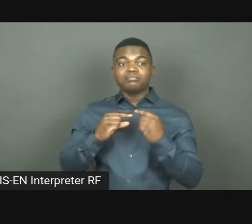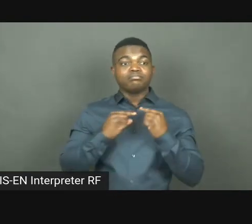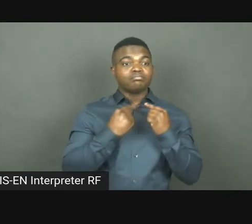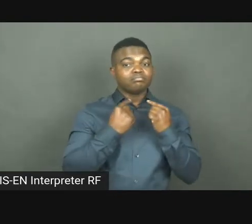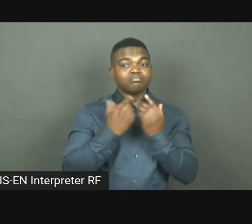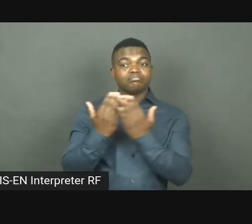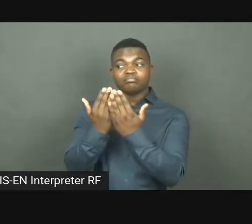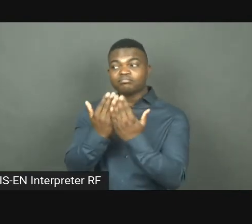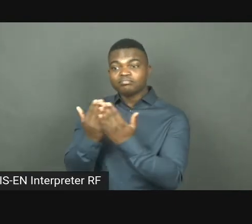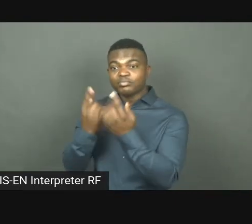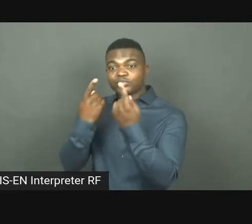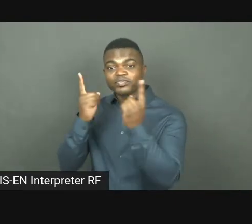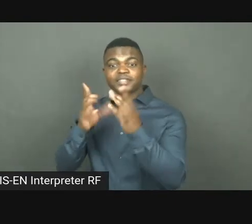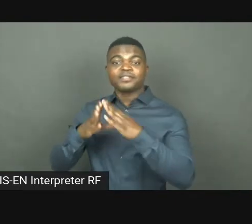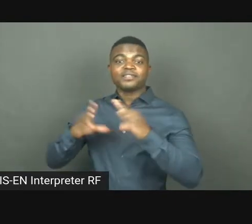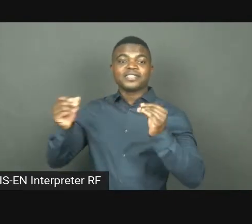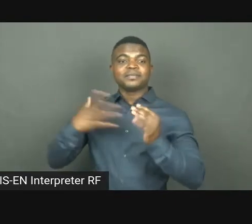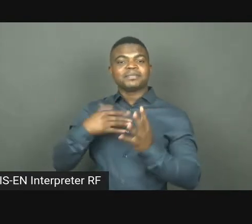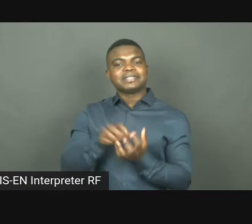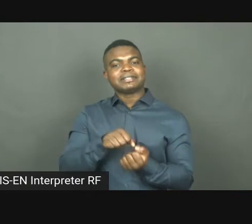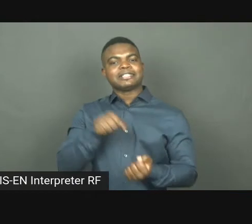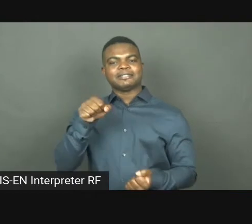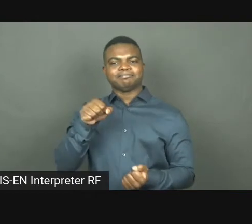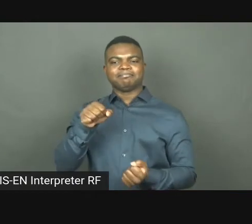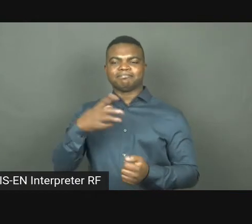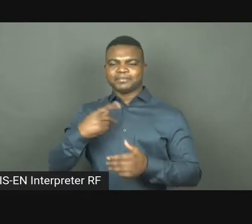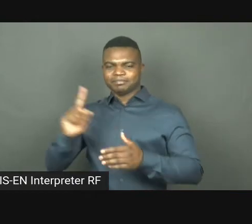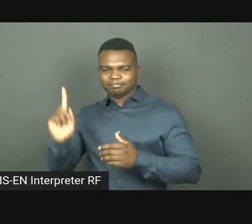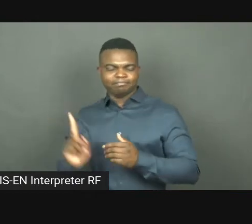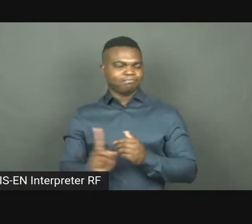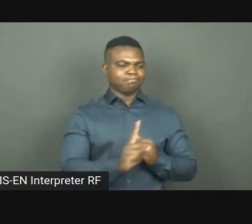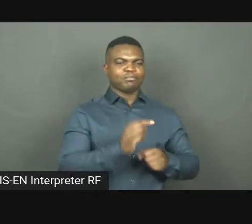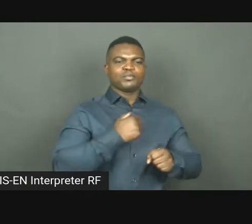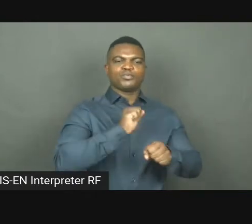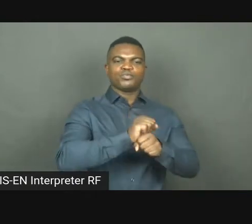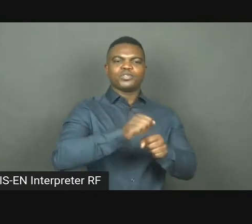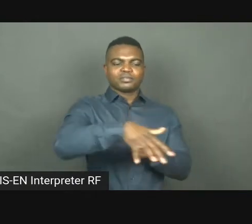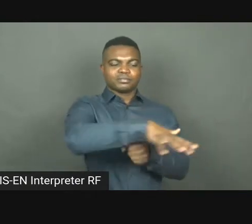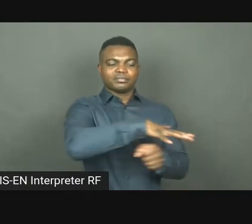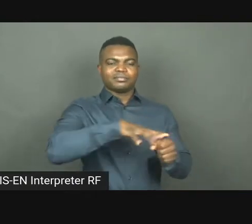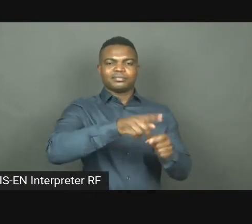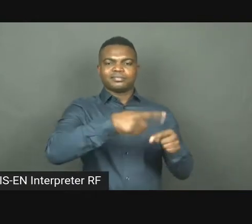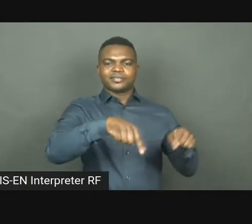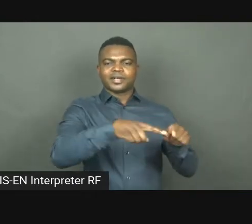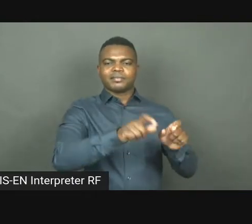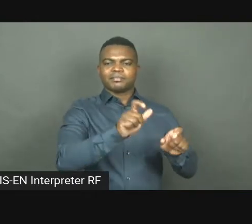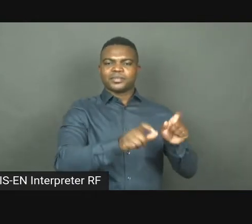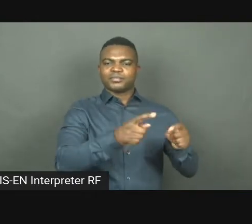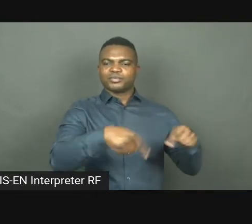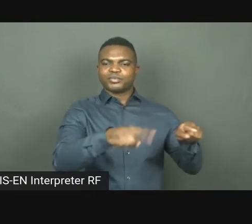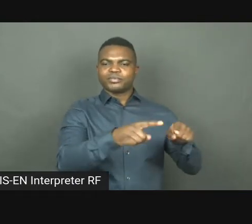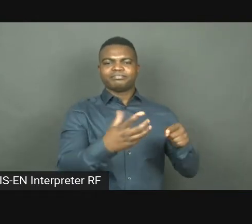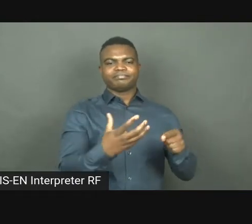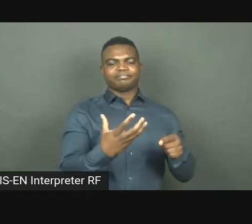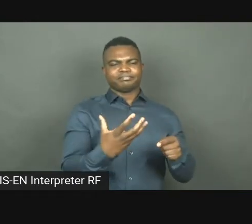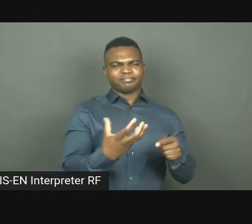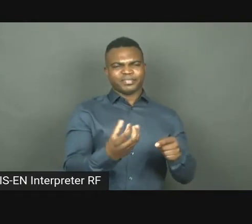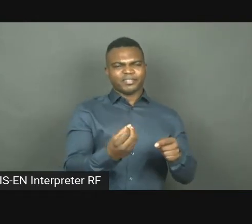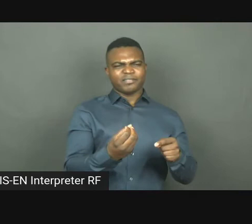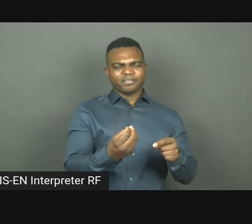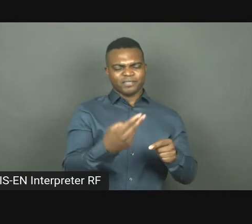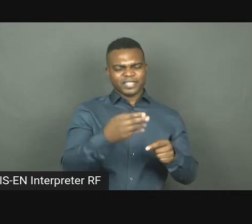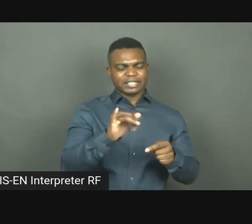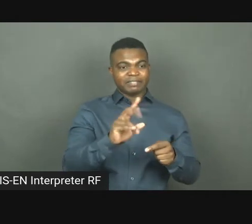a hospital that also had a 35-bed inpatient unit. And I also worked as a chaplain in a